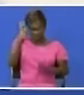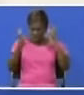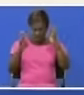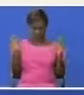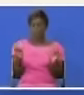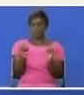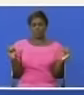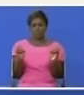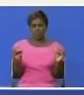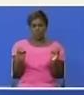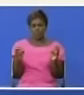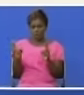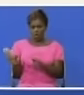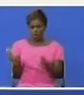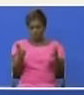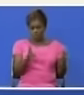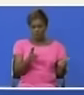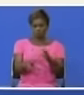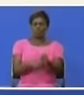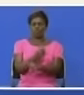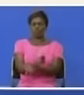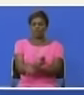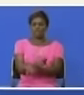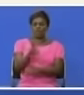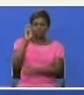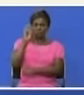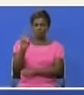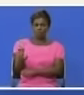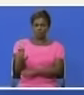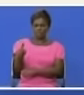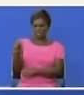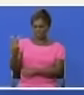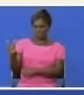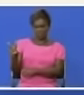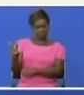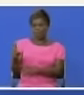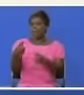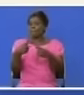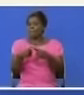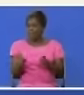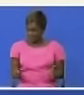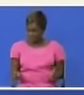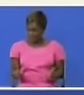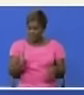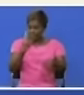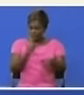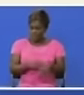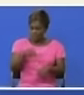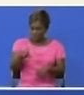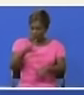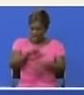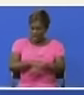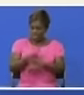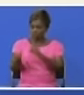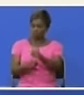as the ordinary movies that you just go and watch or the TV station. However, when you go and purchase that